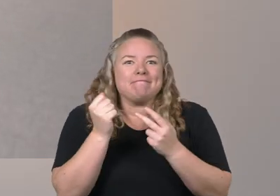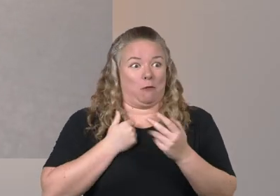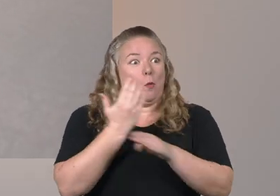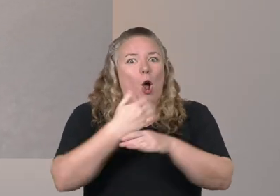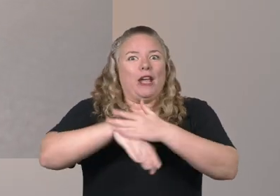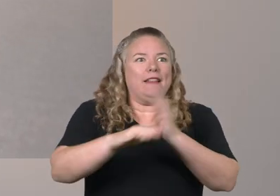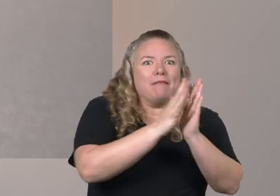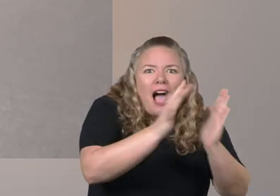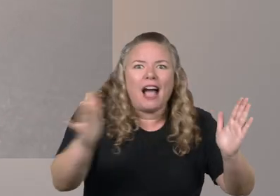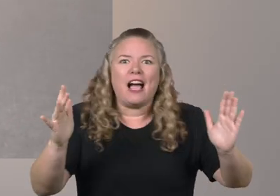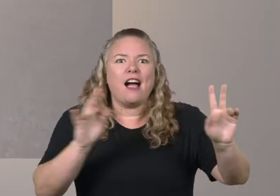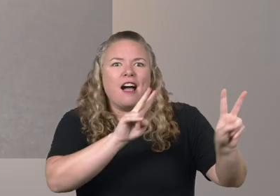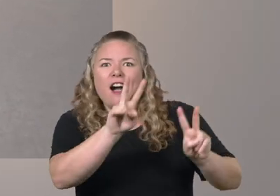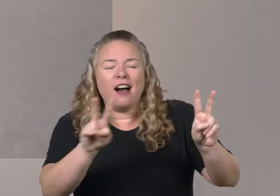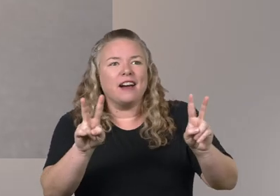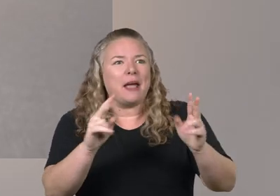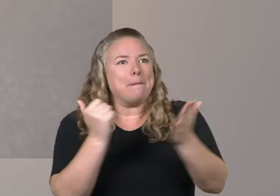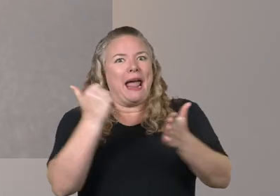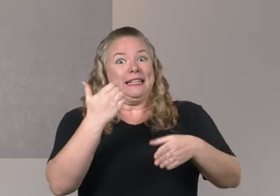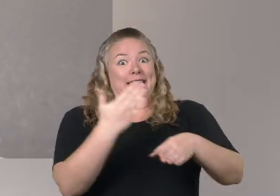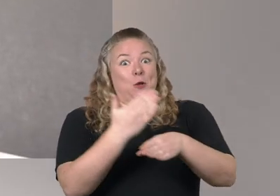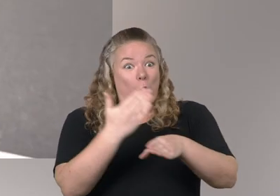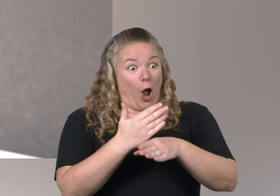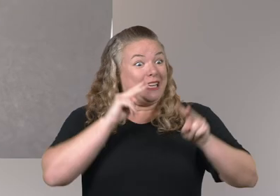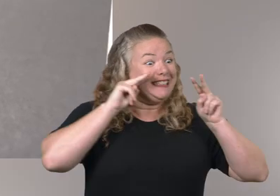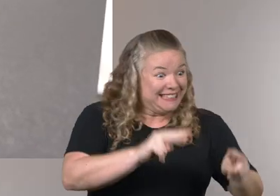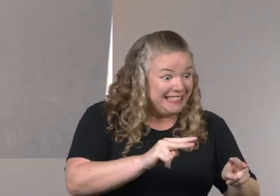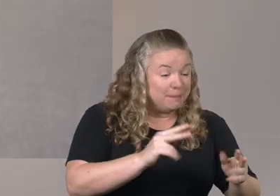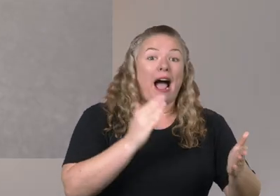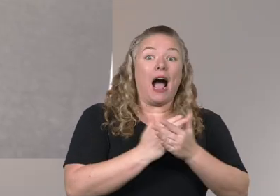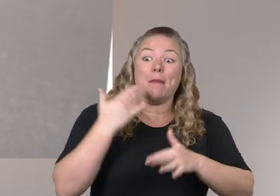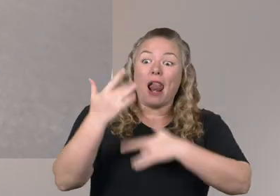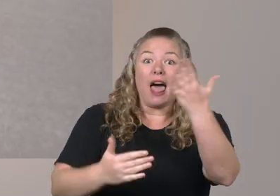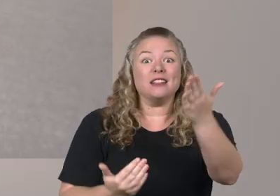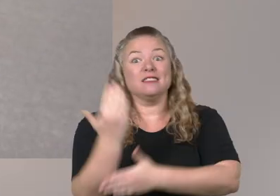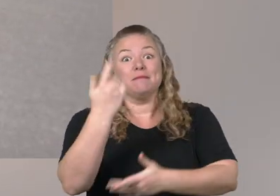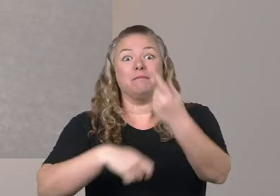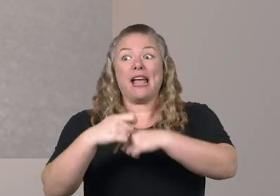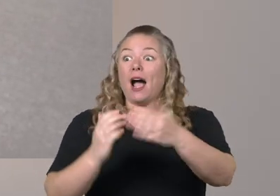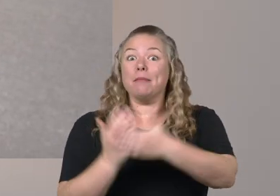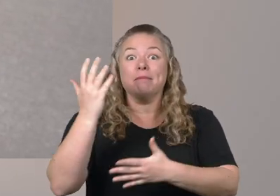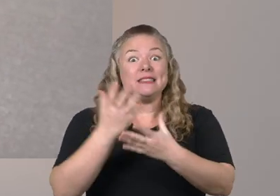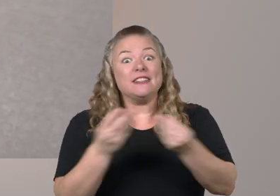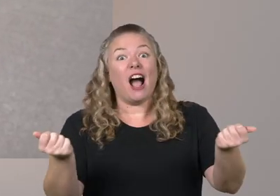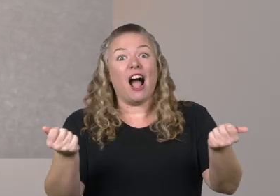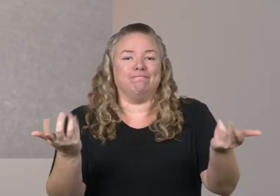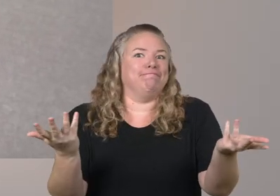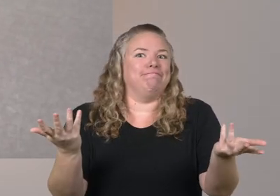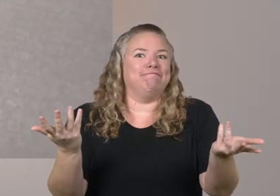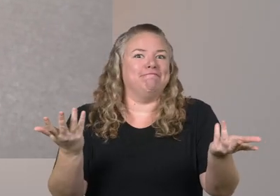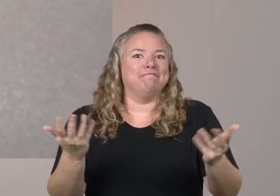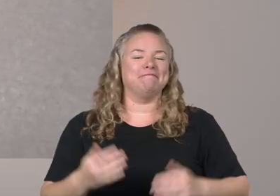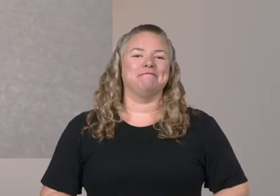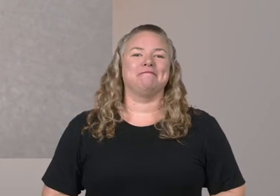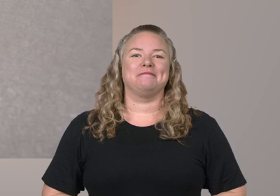as somebody who works in the archive, and you get to see amazing work that doesn't